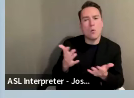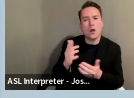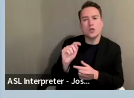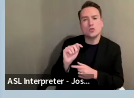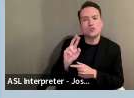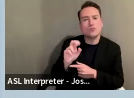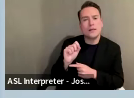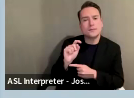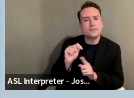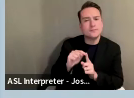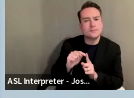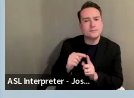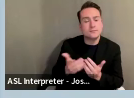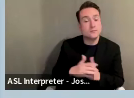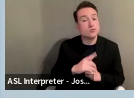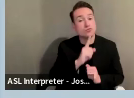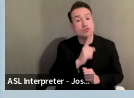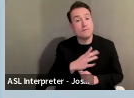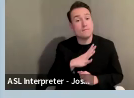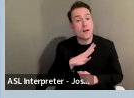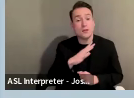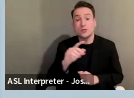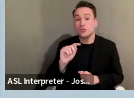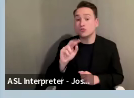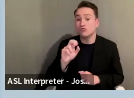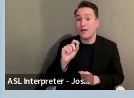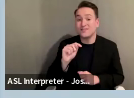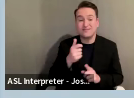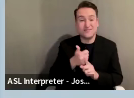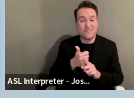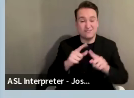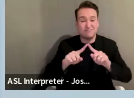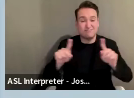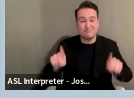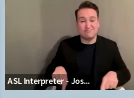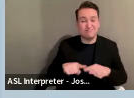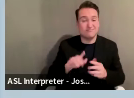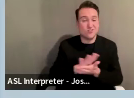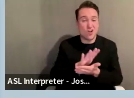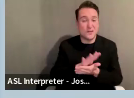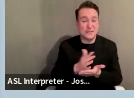is? Sure. It's a document and it's going to